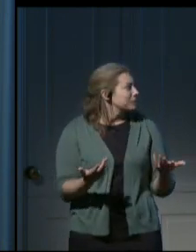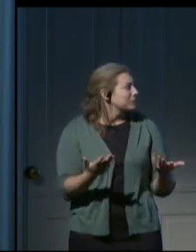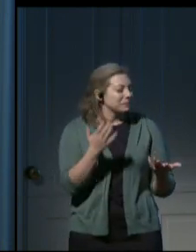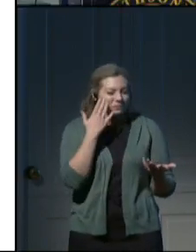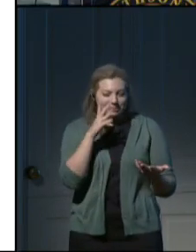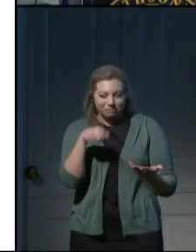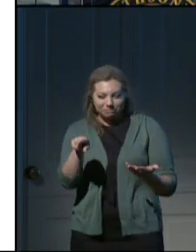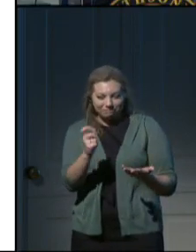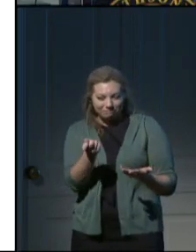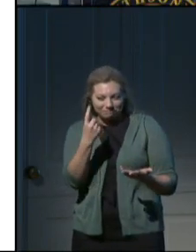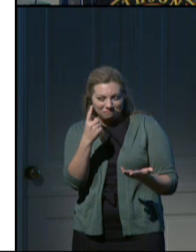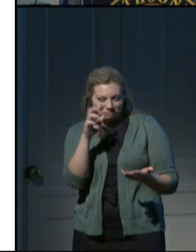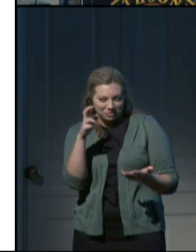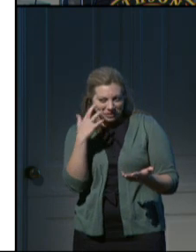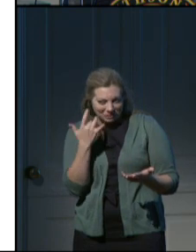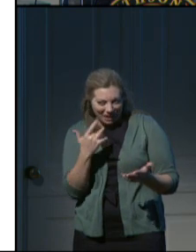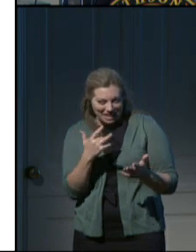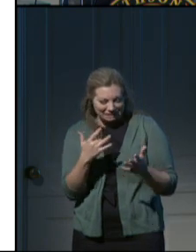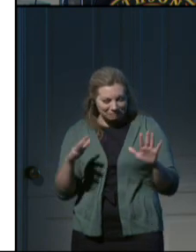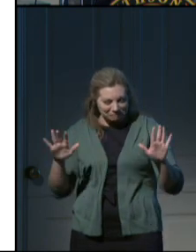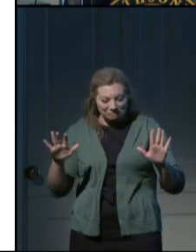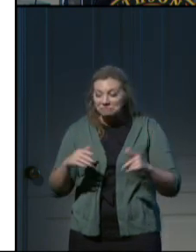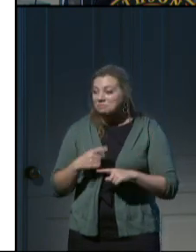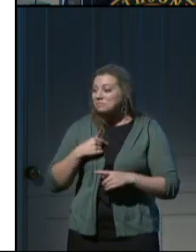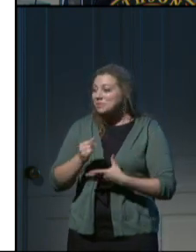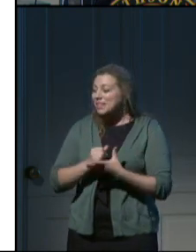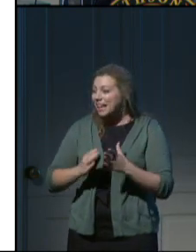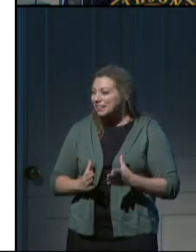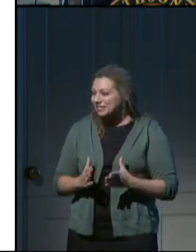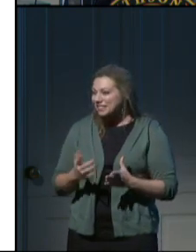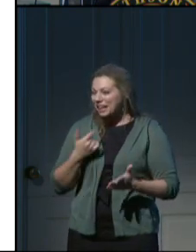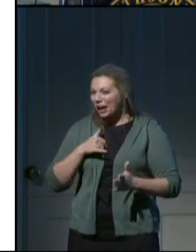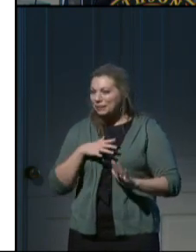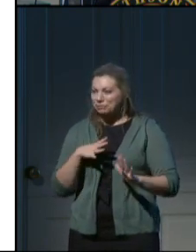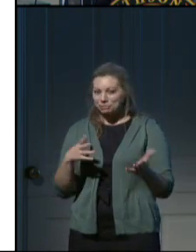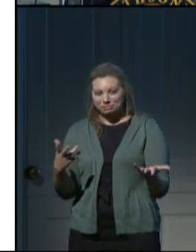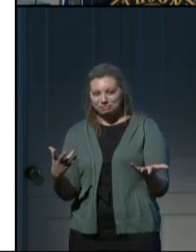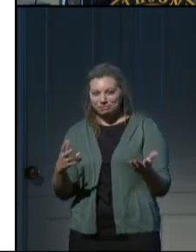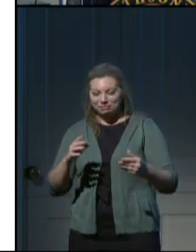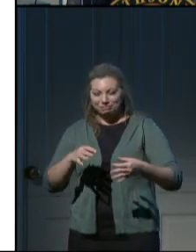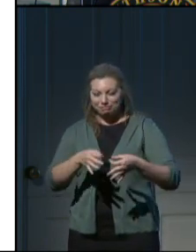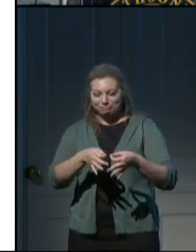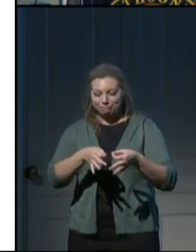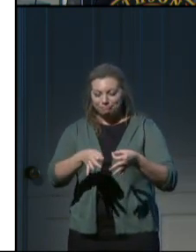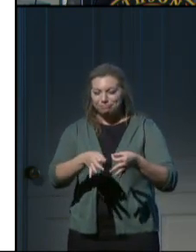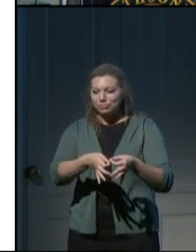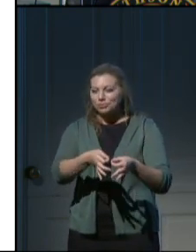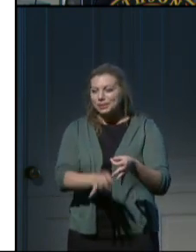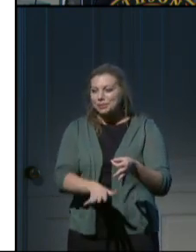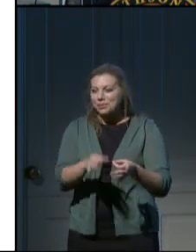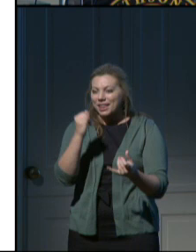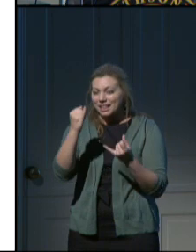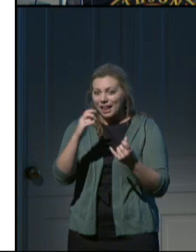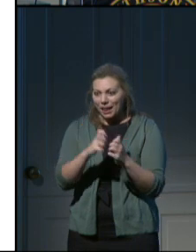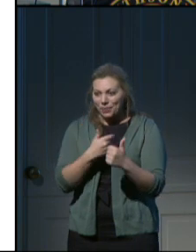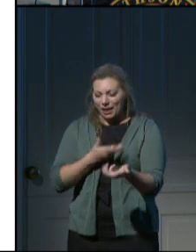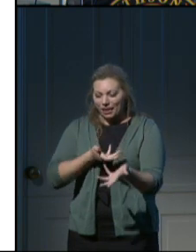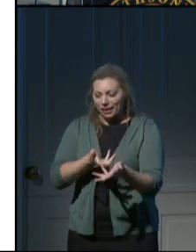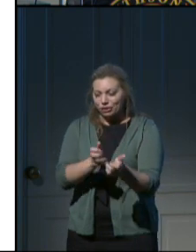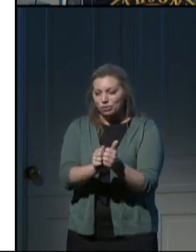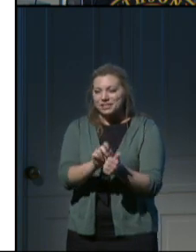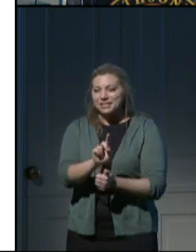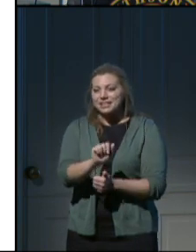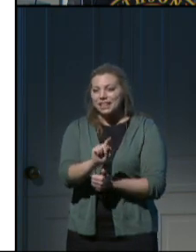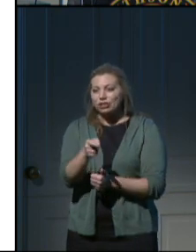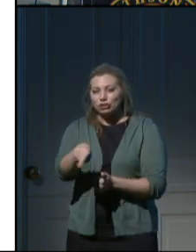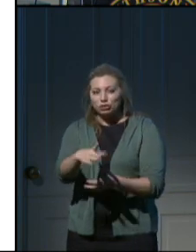revealed why. And I'm an artist and will give you a very short idea like how I engage with the data